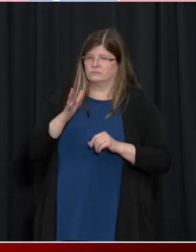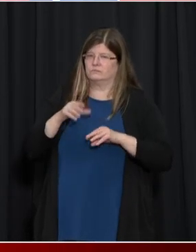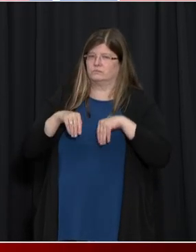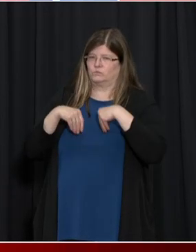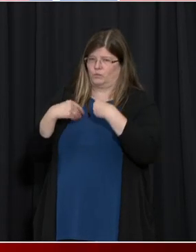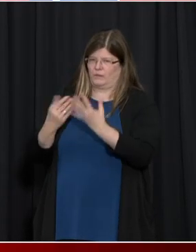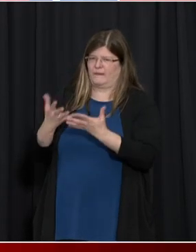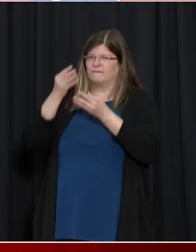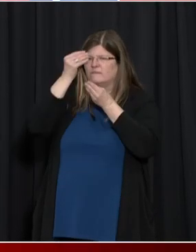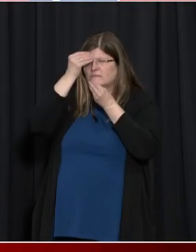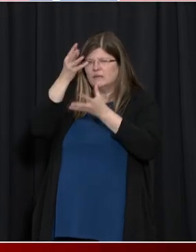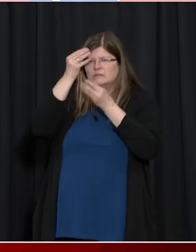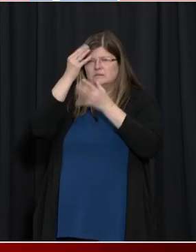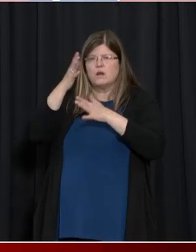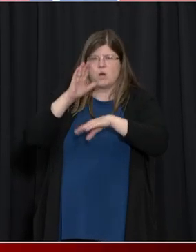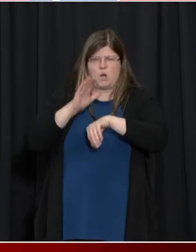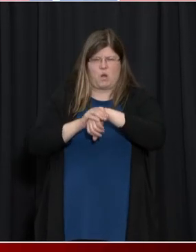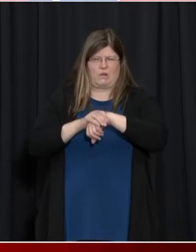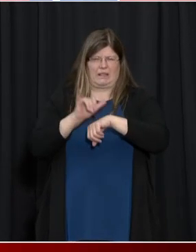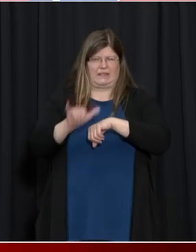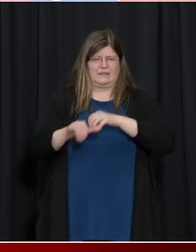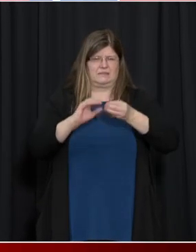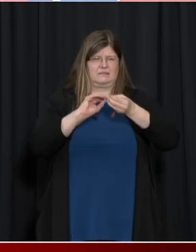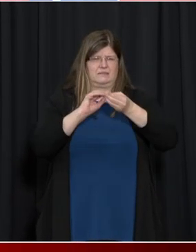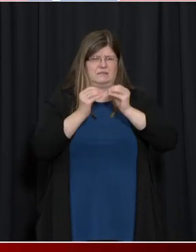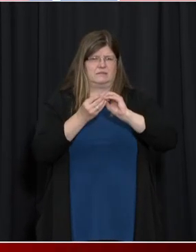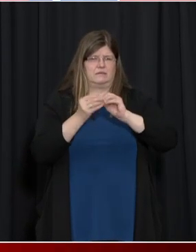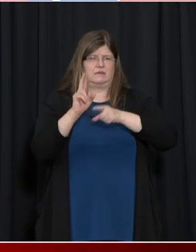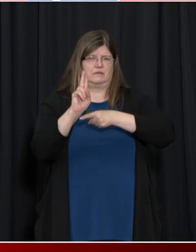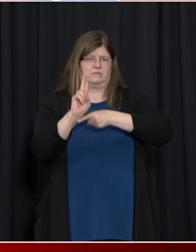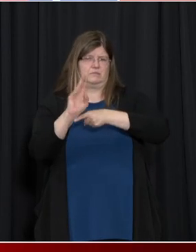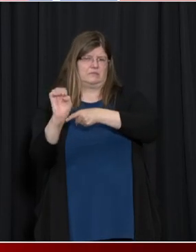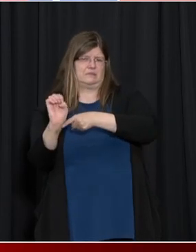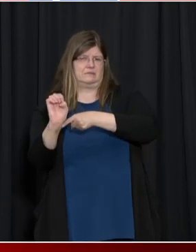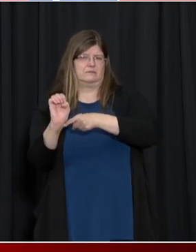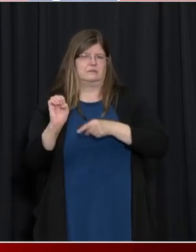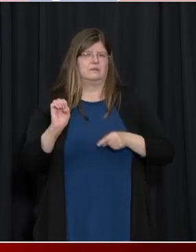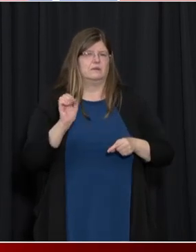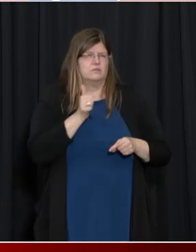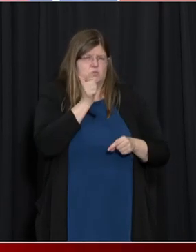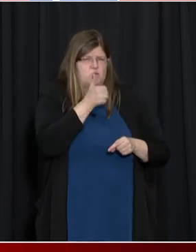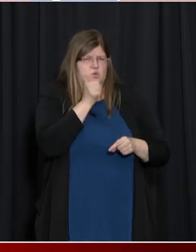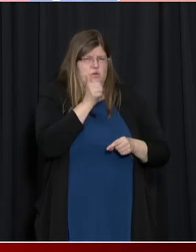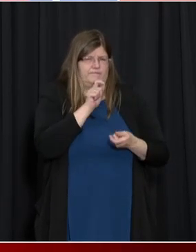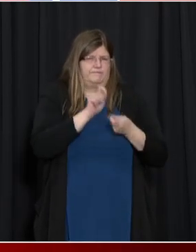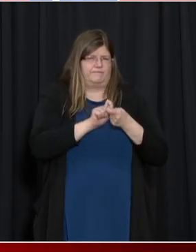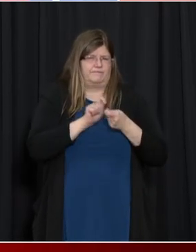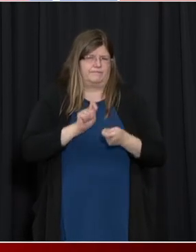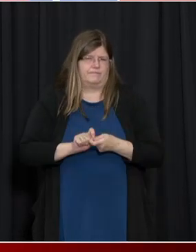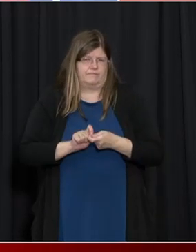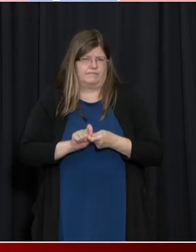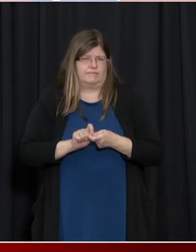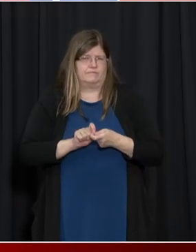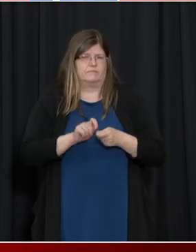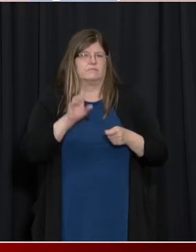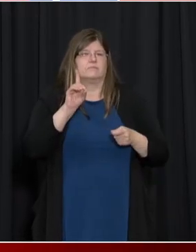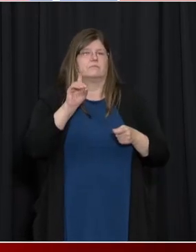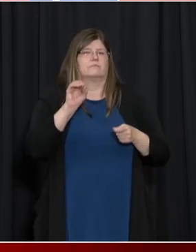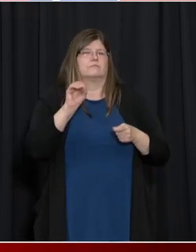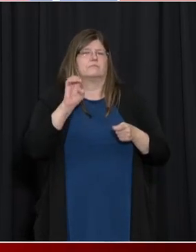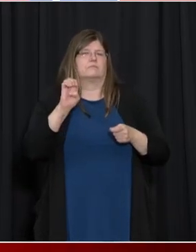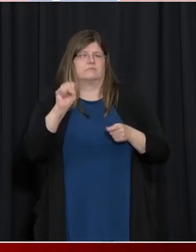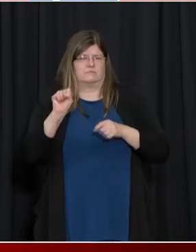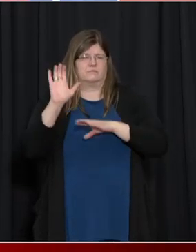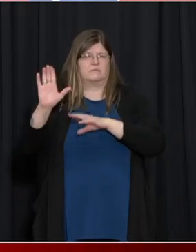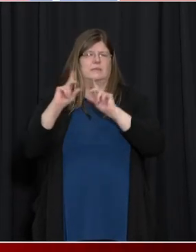on unemployment numbers tomorrow when the DOES director is with me talking about summer. I